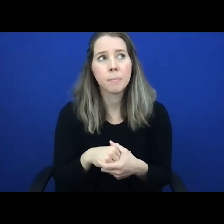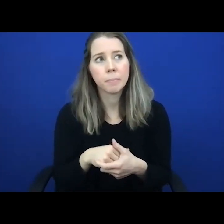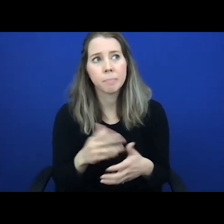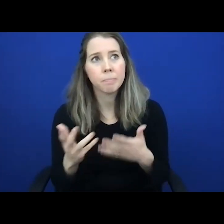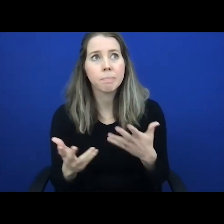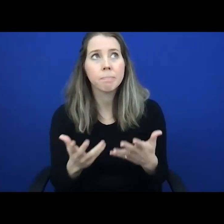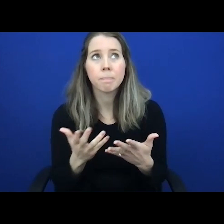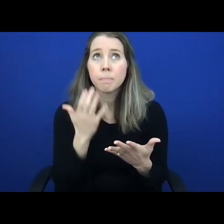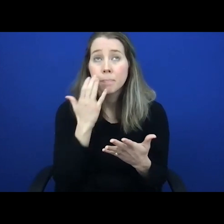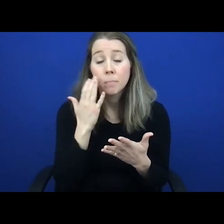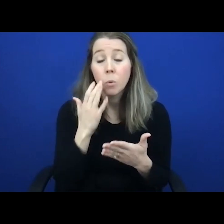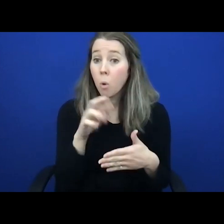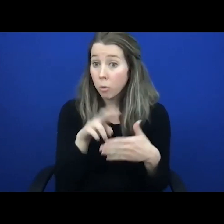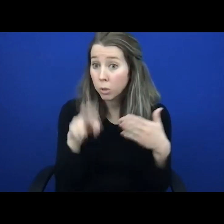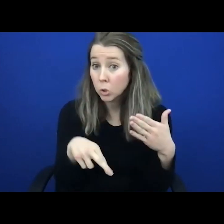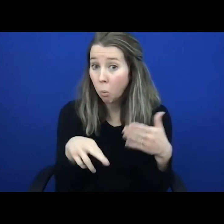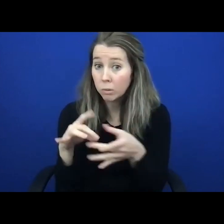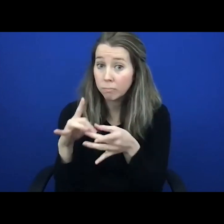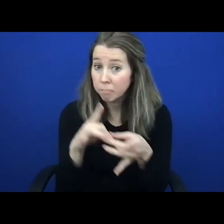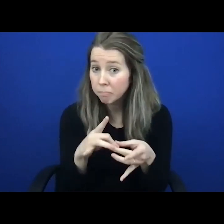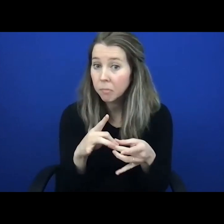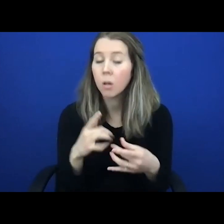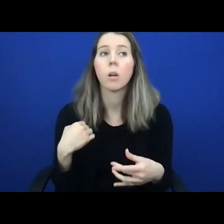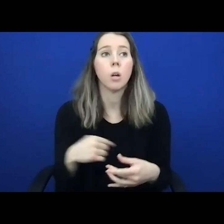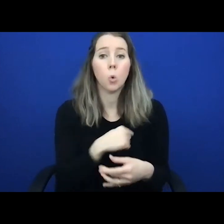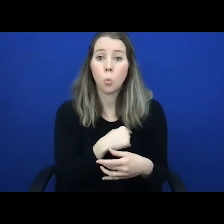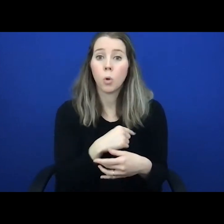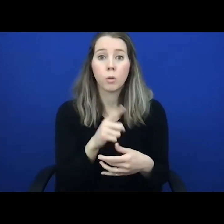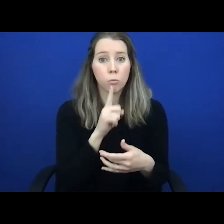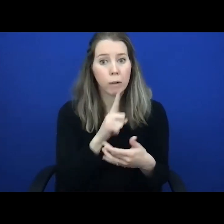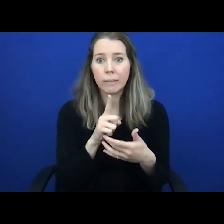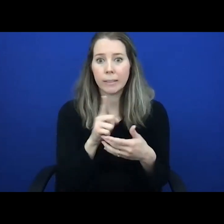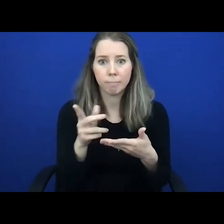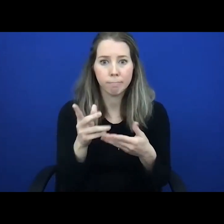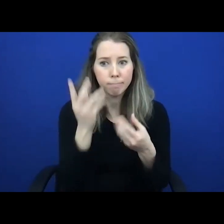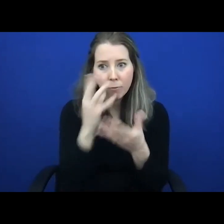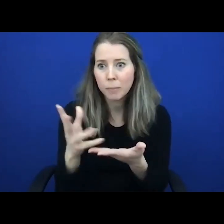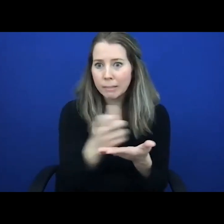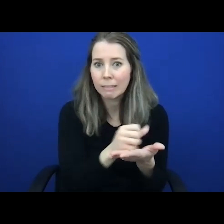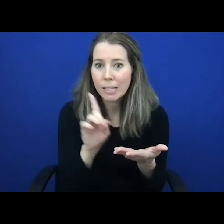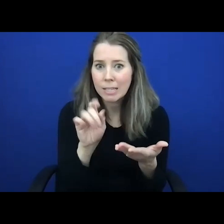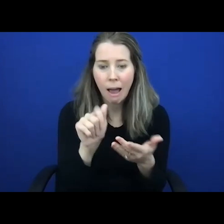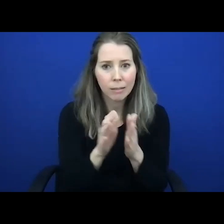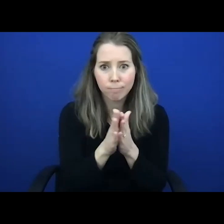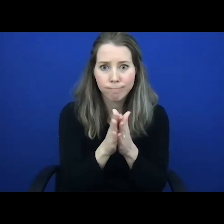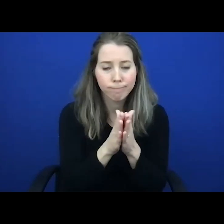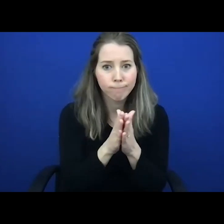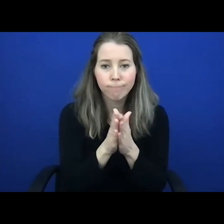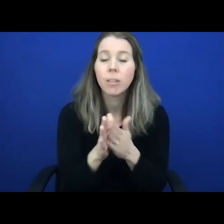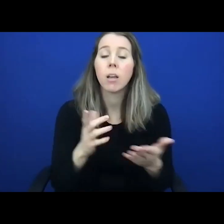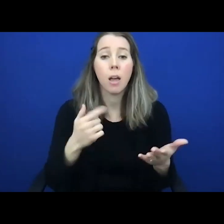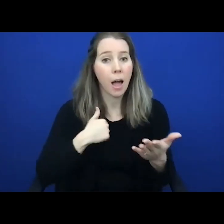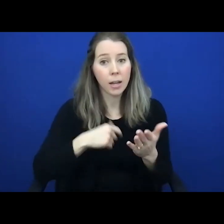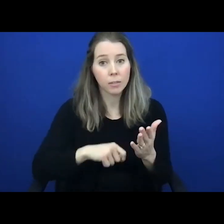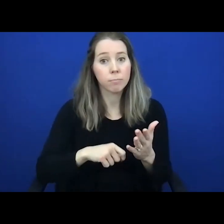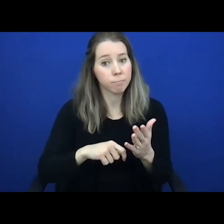And in terms of the results, we've done a lot. We are very data driven, and I pride Capella